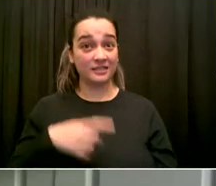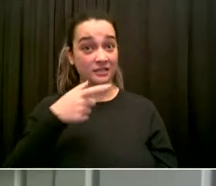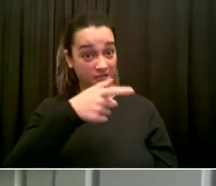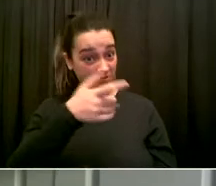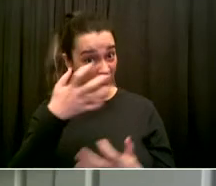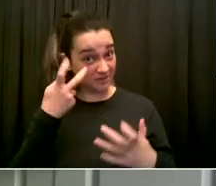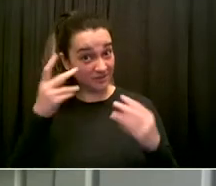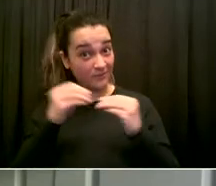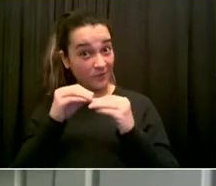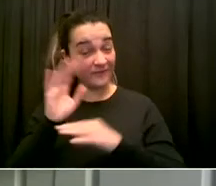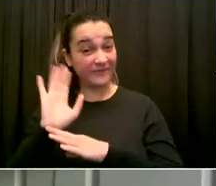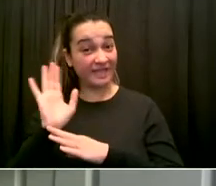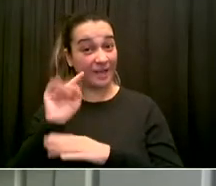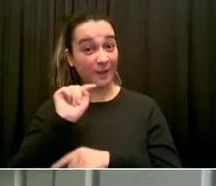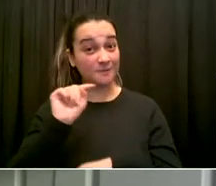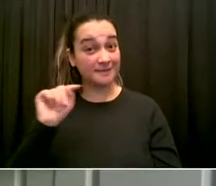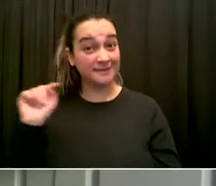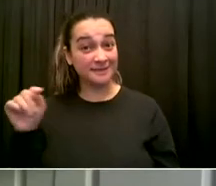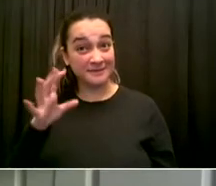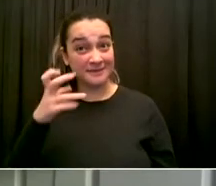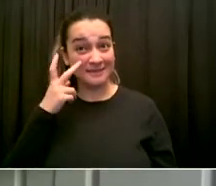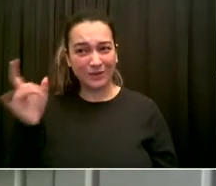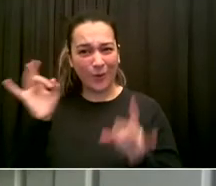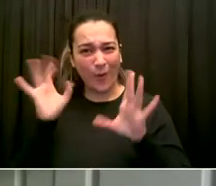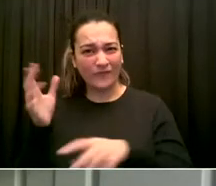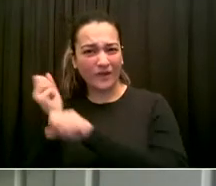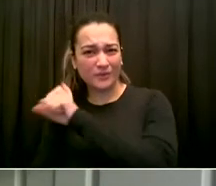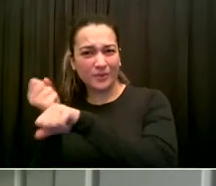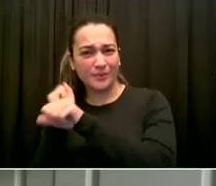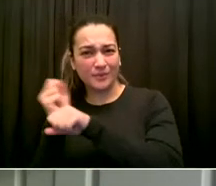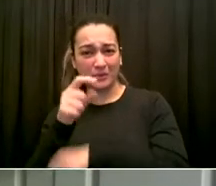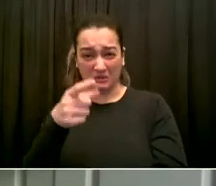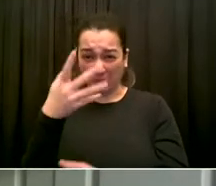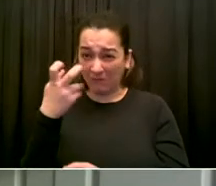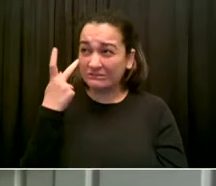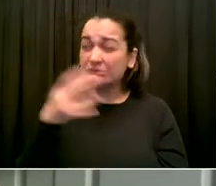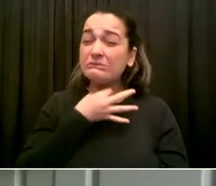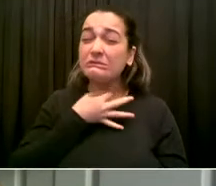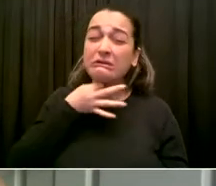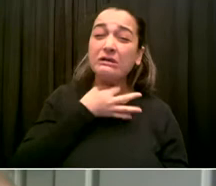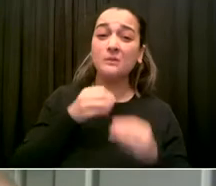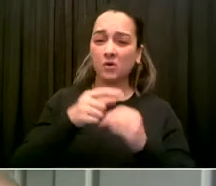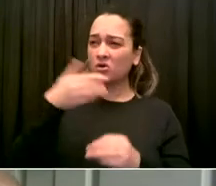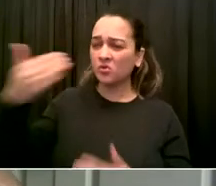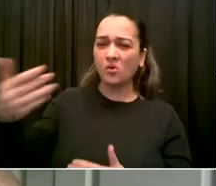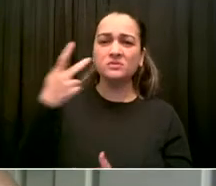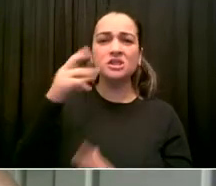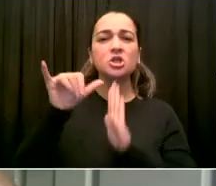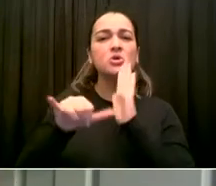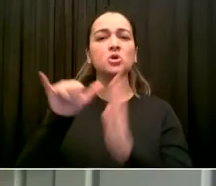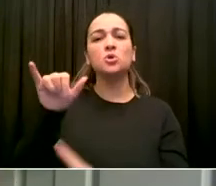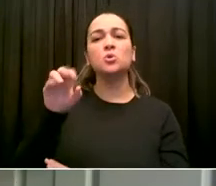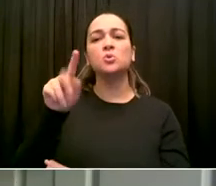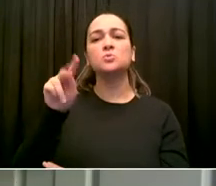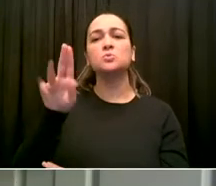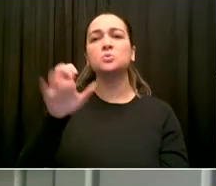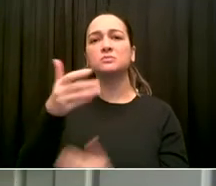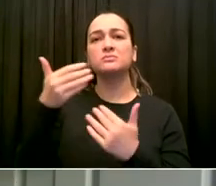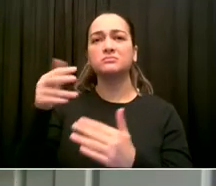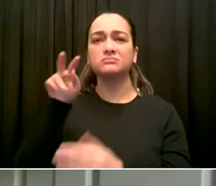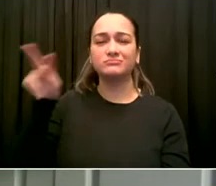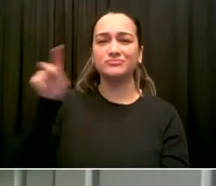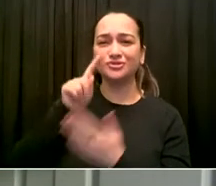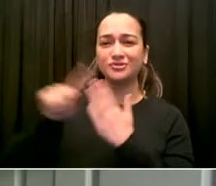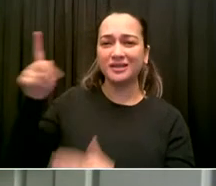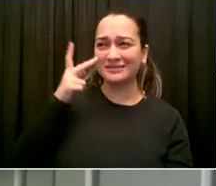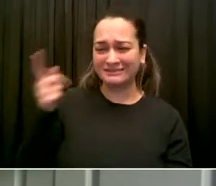Colon home run, watch it on a loop again and again and again. I know I've done that mostly after